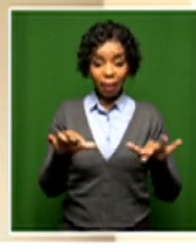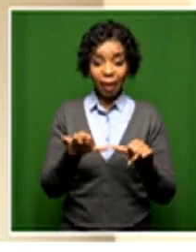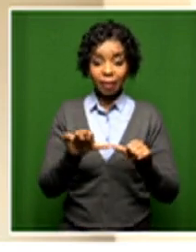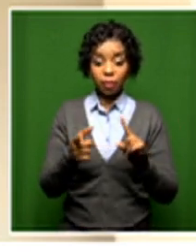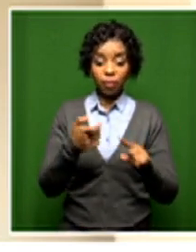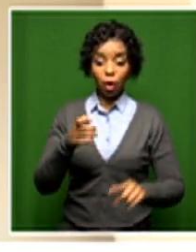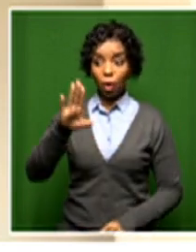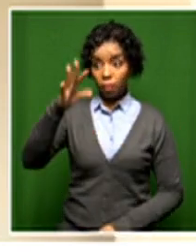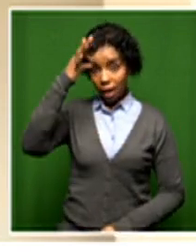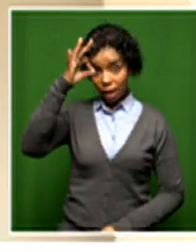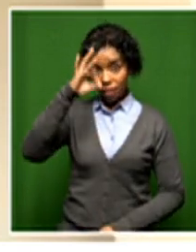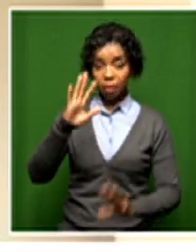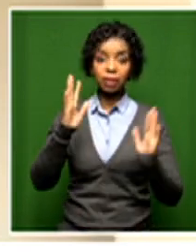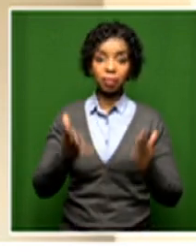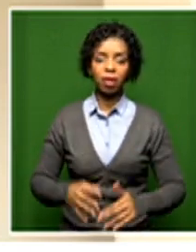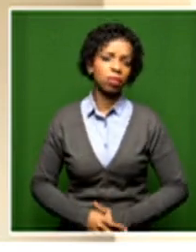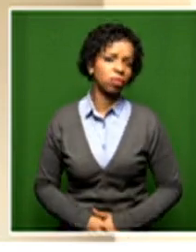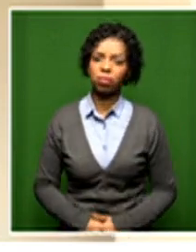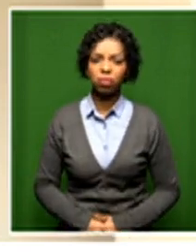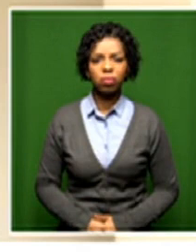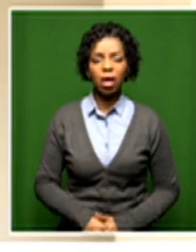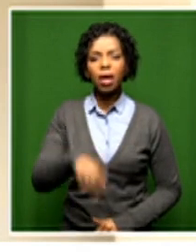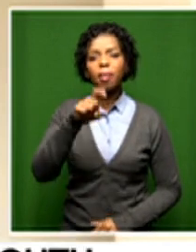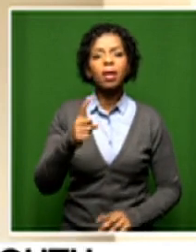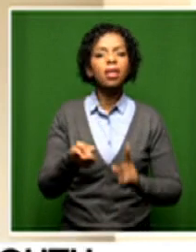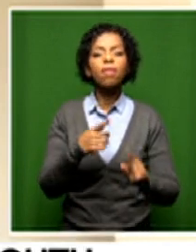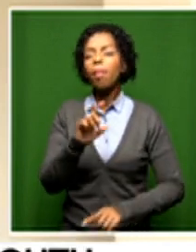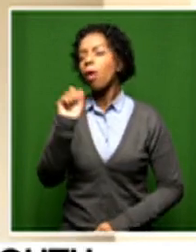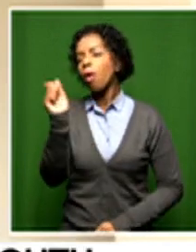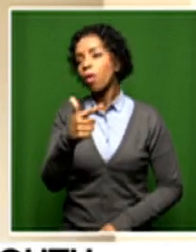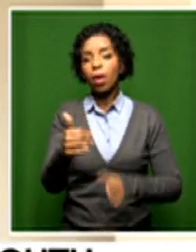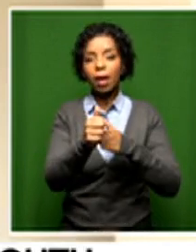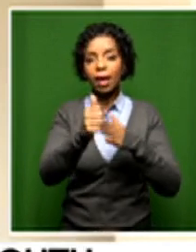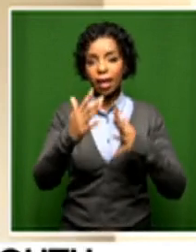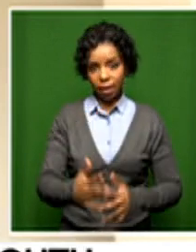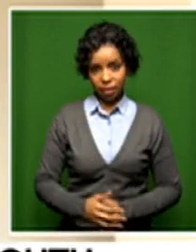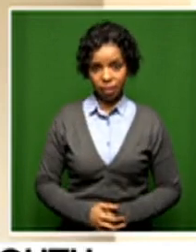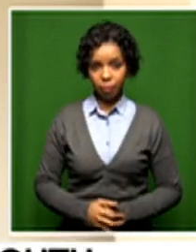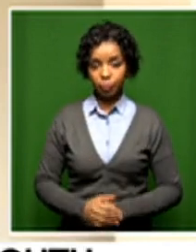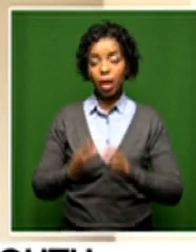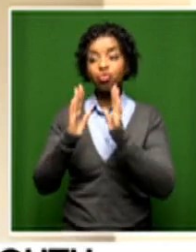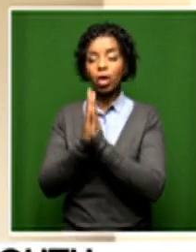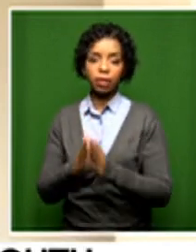from all the leaders, from media, from churches, from traditional leaders, from